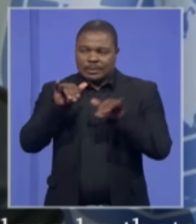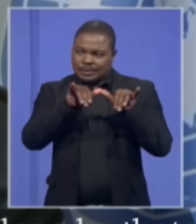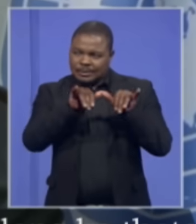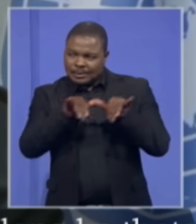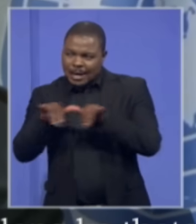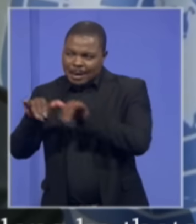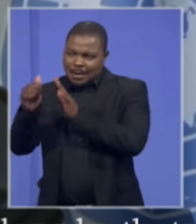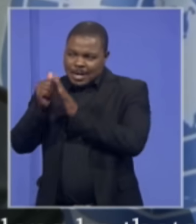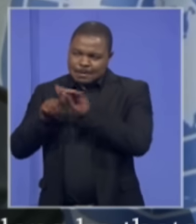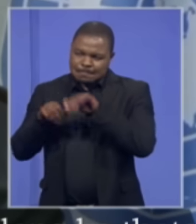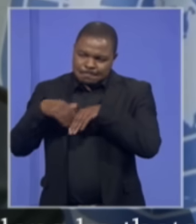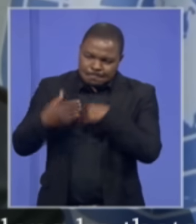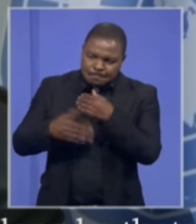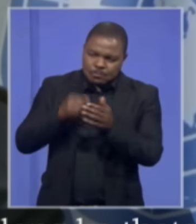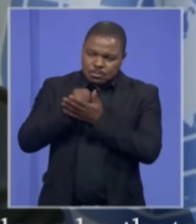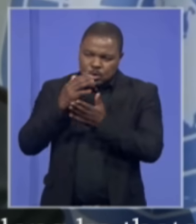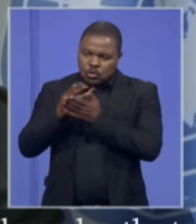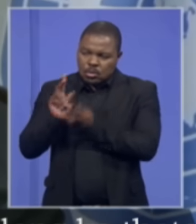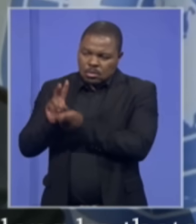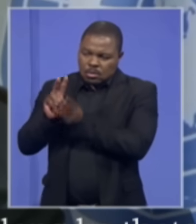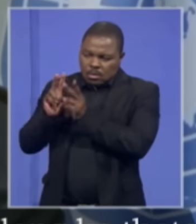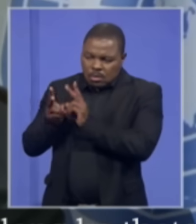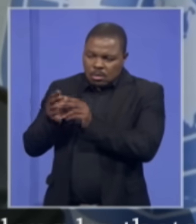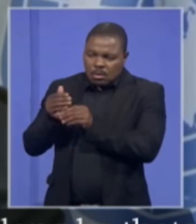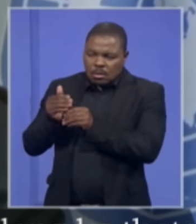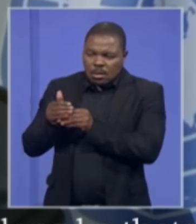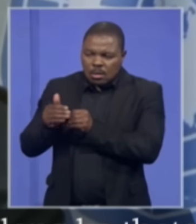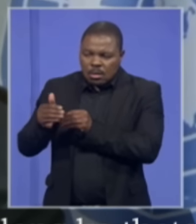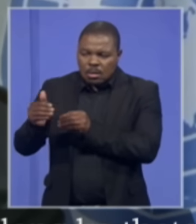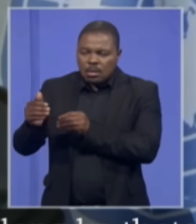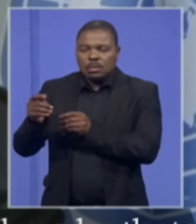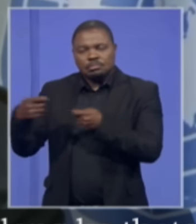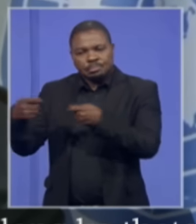to Achieve Debt Sustainability in Developing Economies.